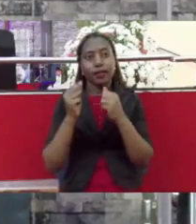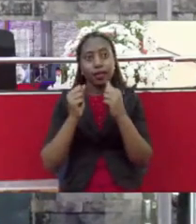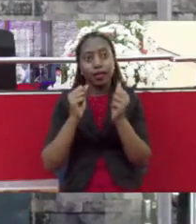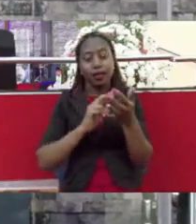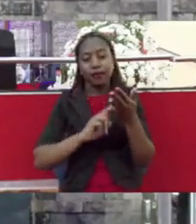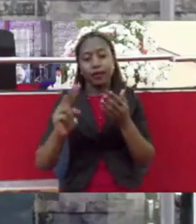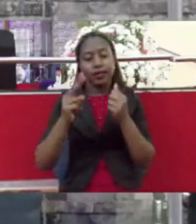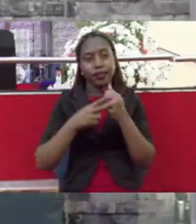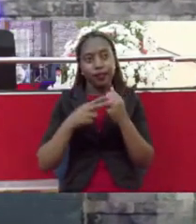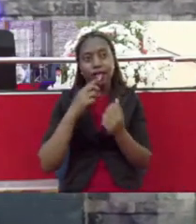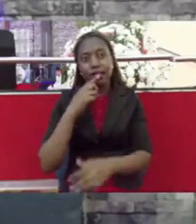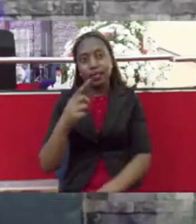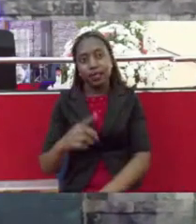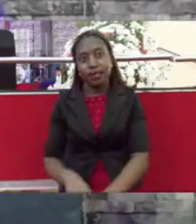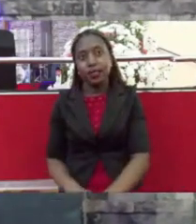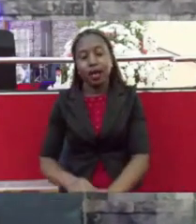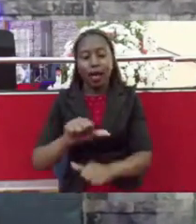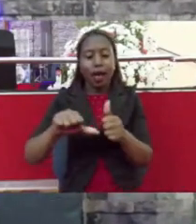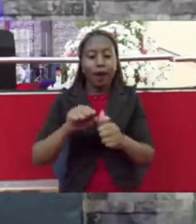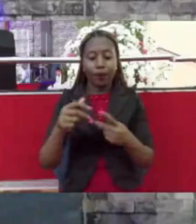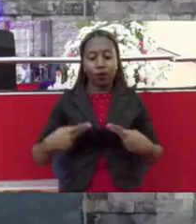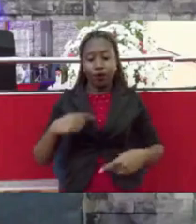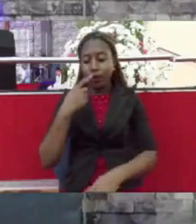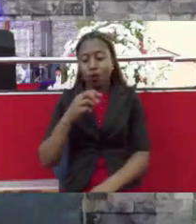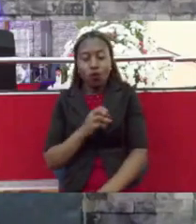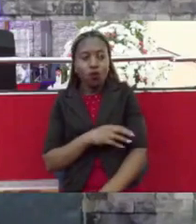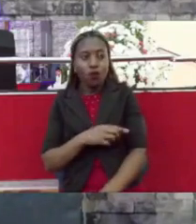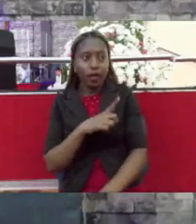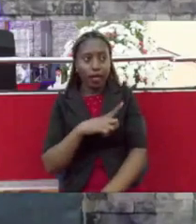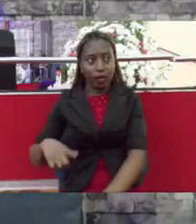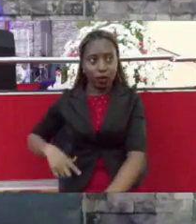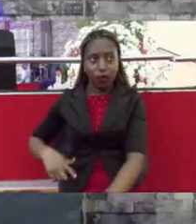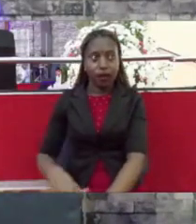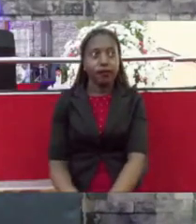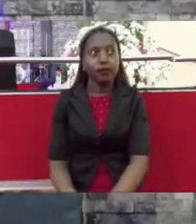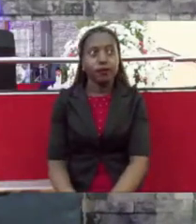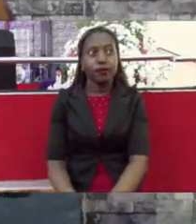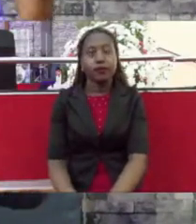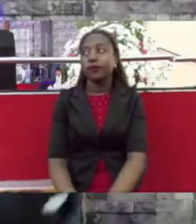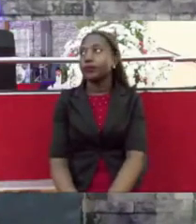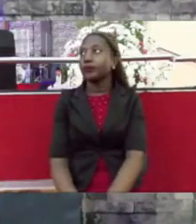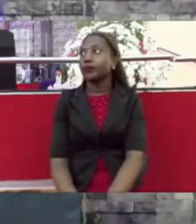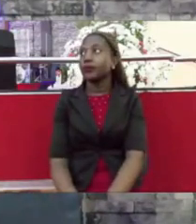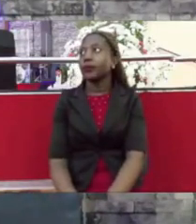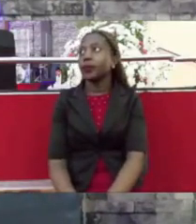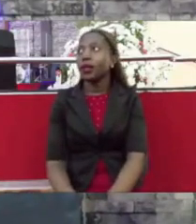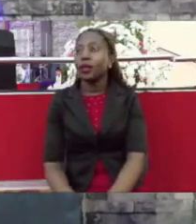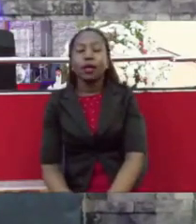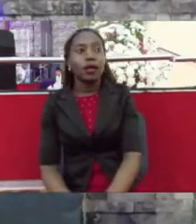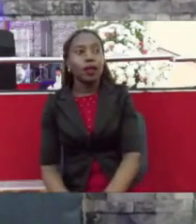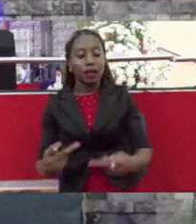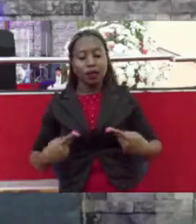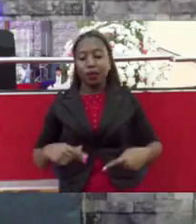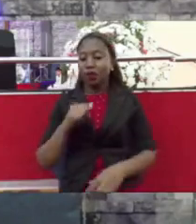saba inaendelea kusema, about those who fear the Lord, ya kuhusu wale wanaomwogopa Mungu, that they do not fear bad news, ya kwamba